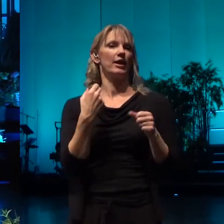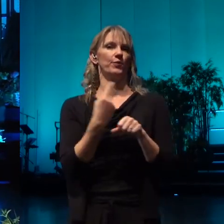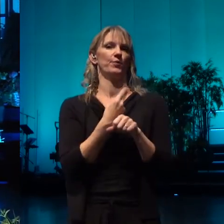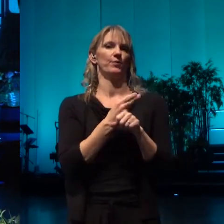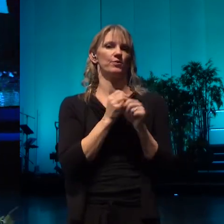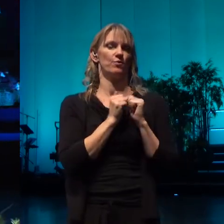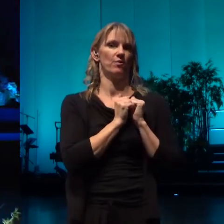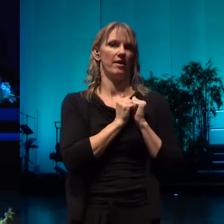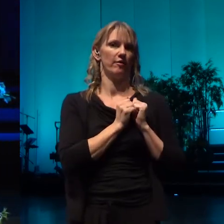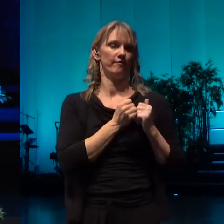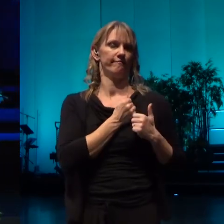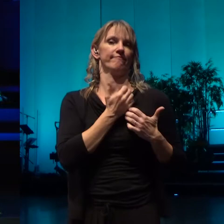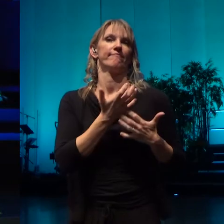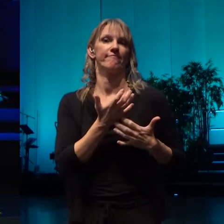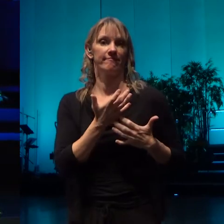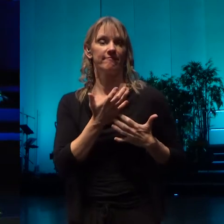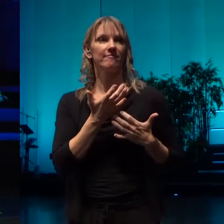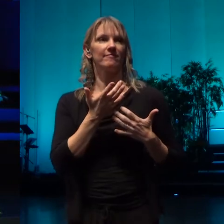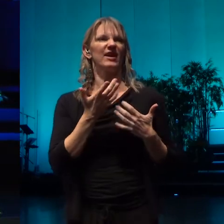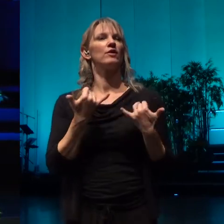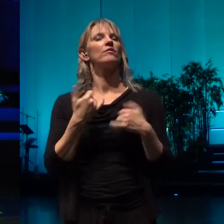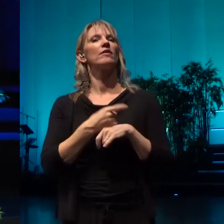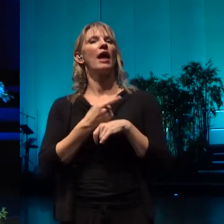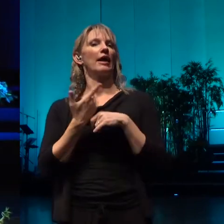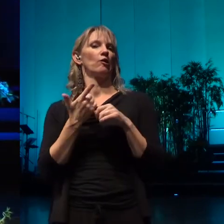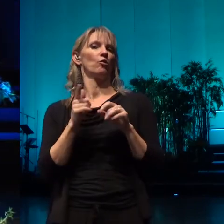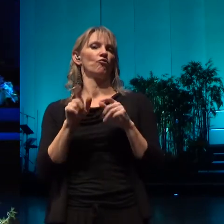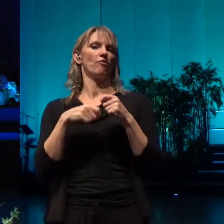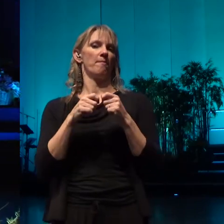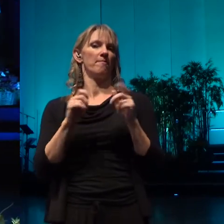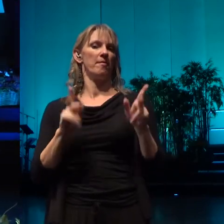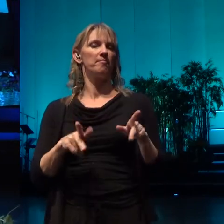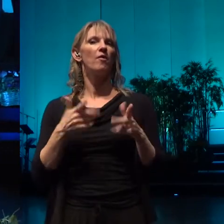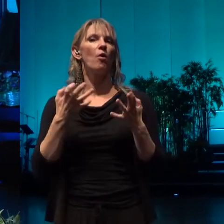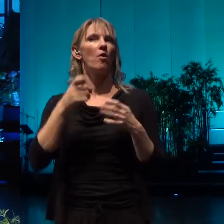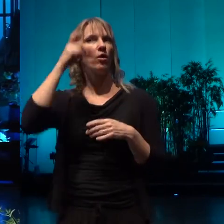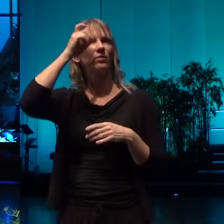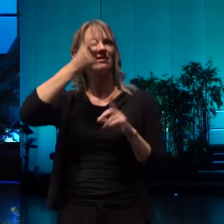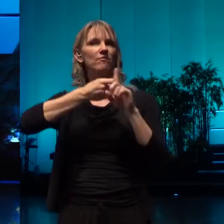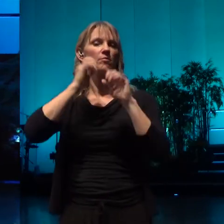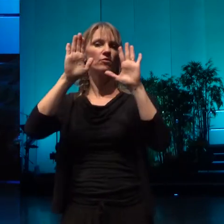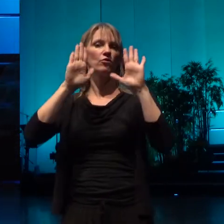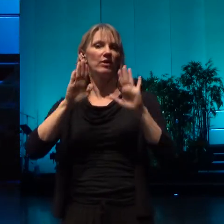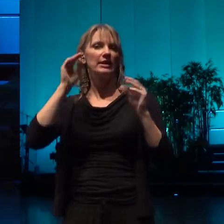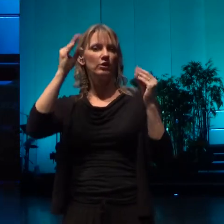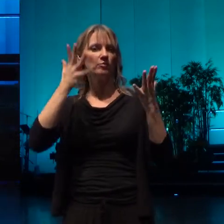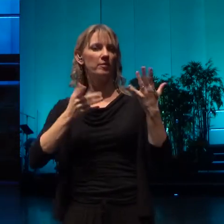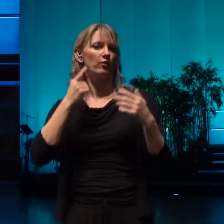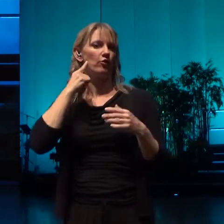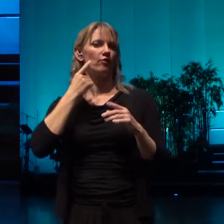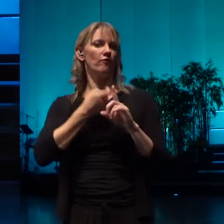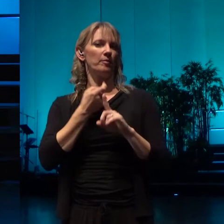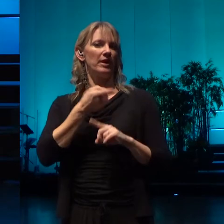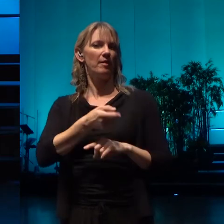together. And just as a way of closing today, I want to bring in some wisdom from a great teacher. You may have heard of him. His name is Roger